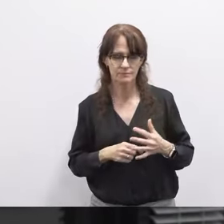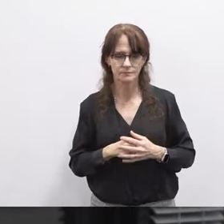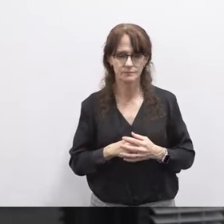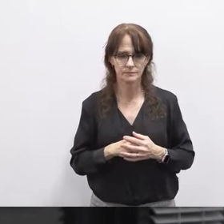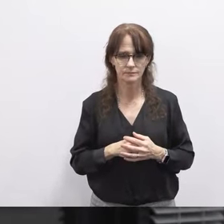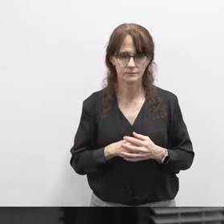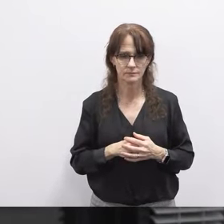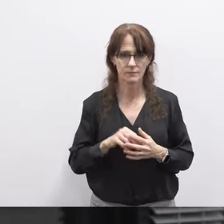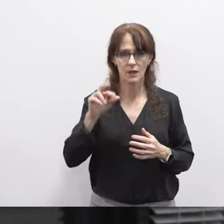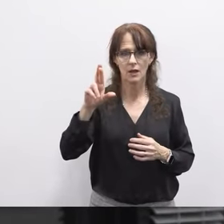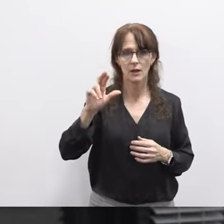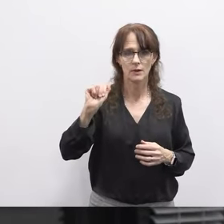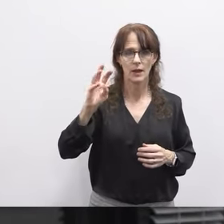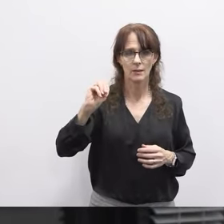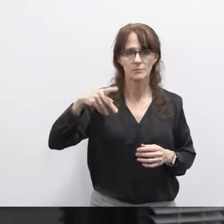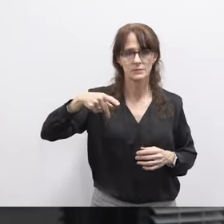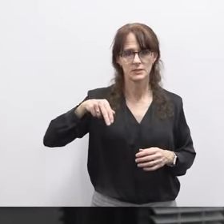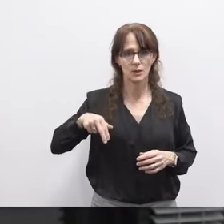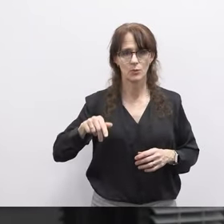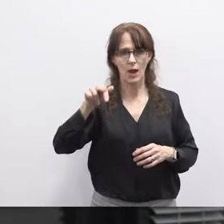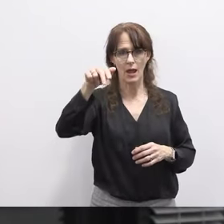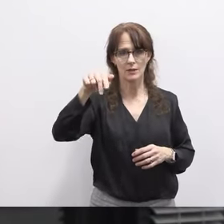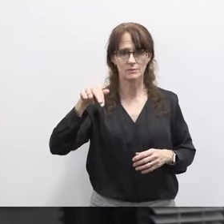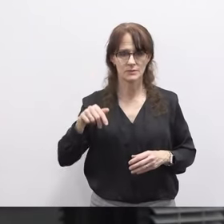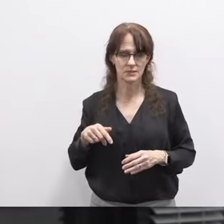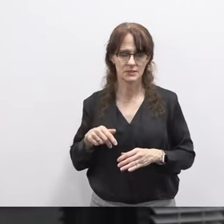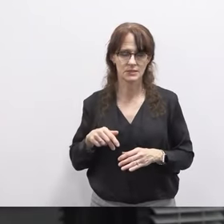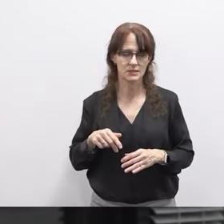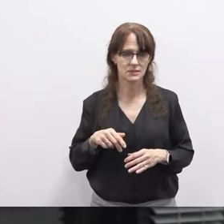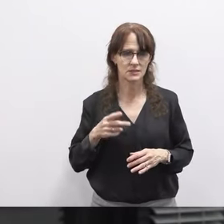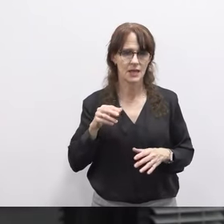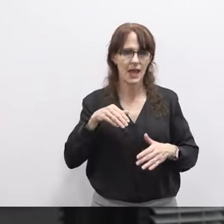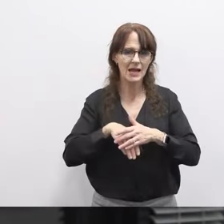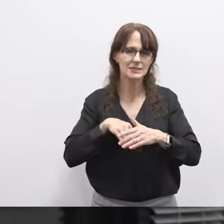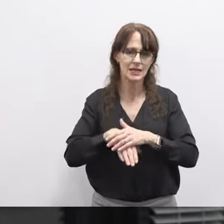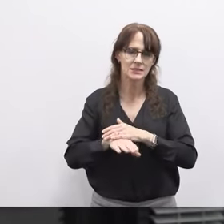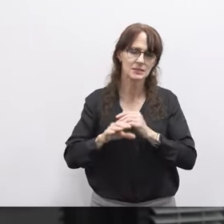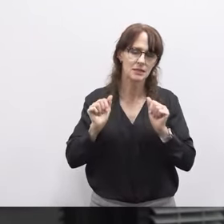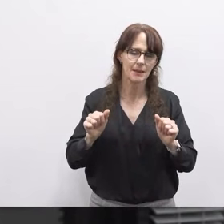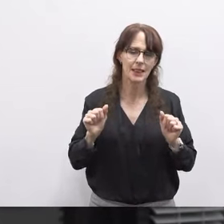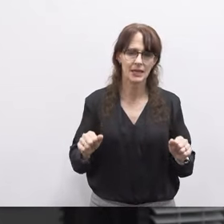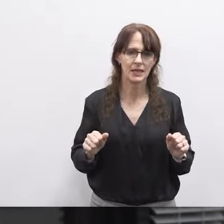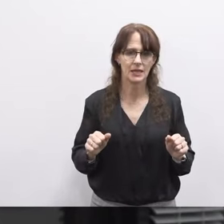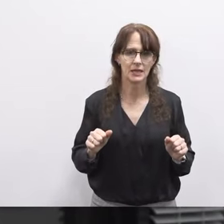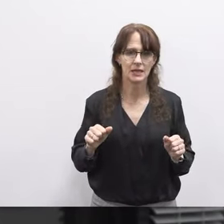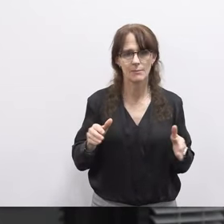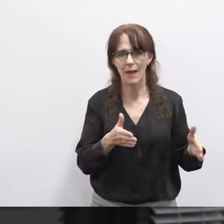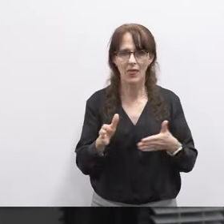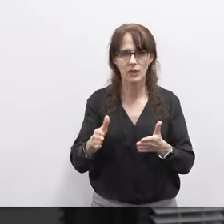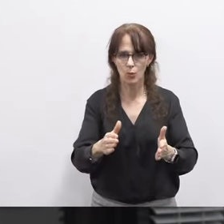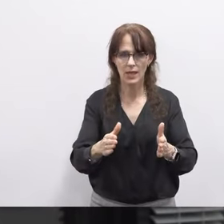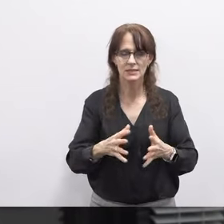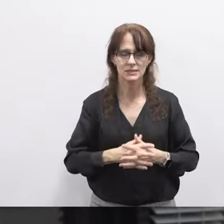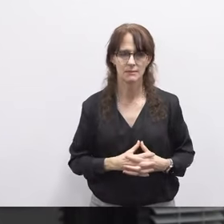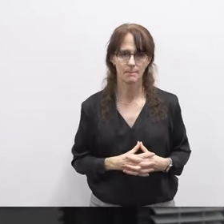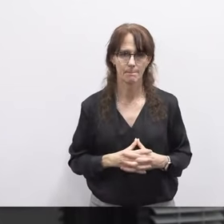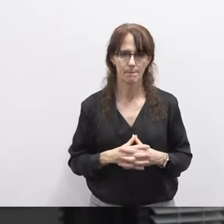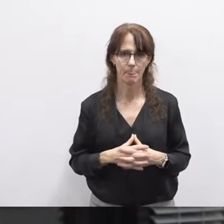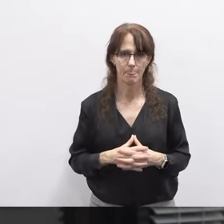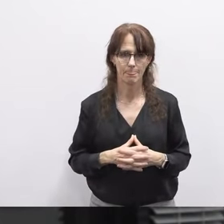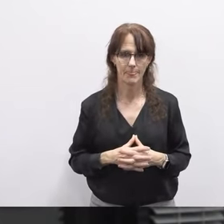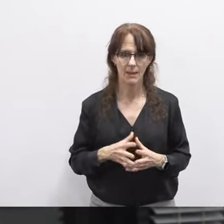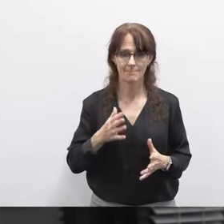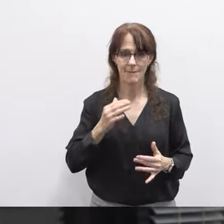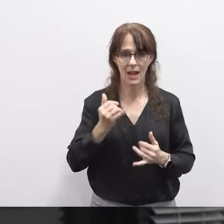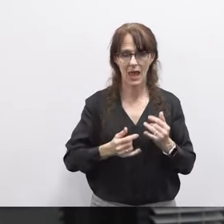And ramps, I'm sorry, I forgot to mention the ramps as well, right? So just in terms of accessibility pathways. Just as my